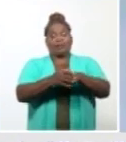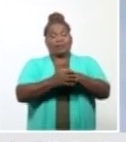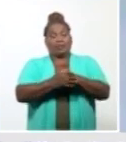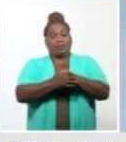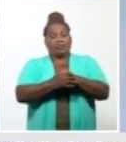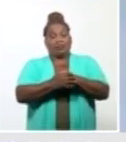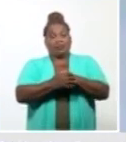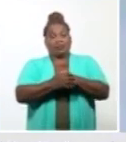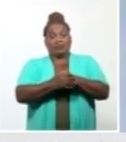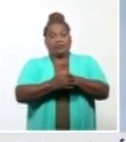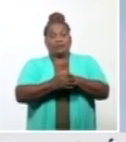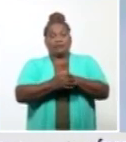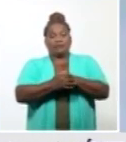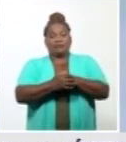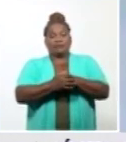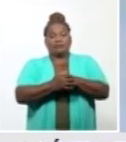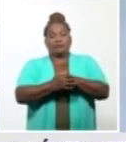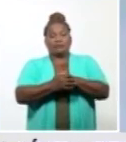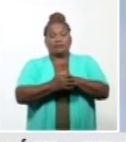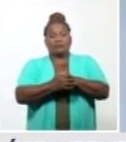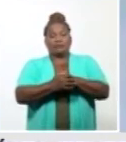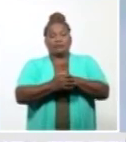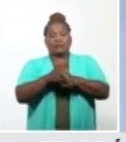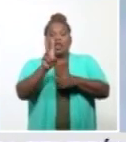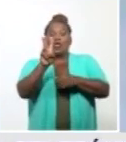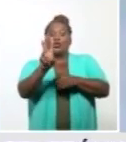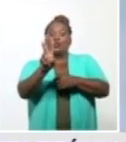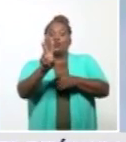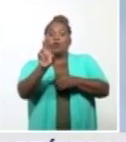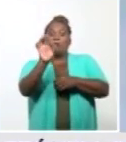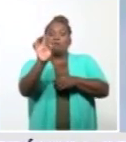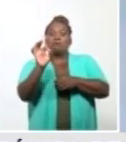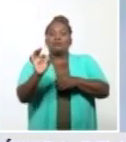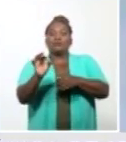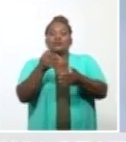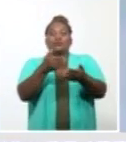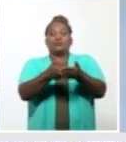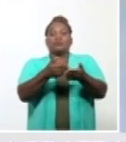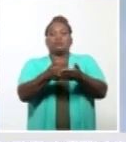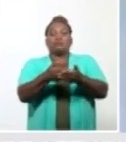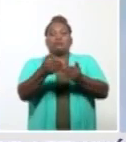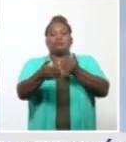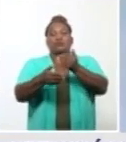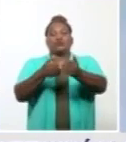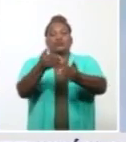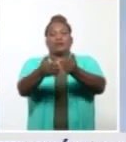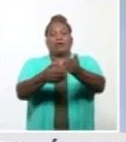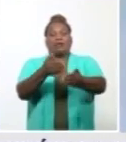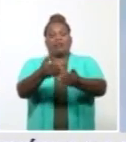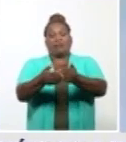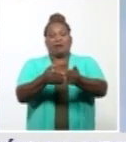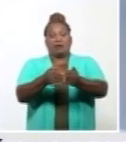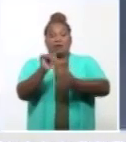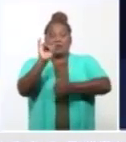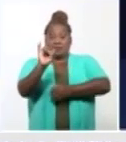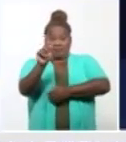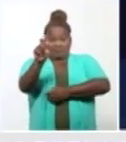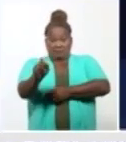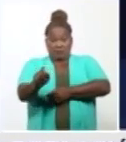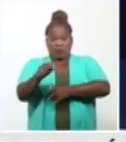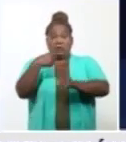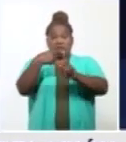1,947 have been confirmed with SARS-CoV-2 virus and COVID-19, which is 2% of the